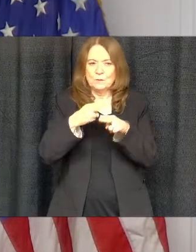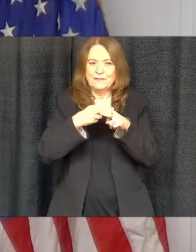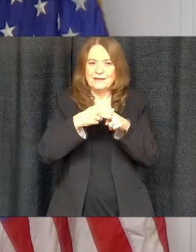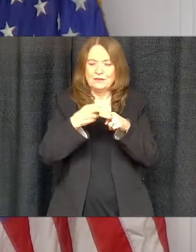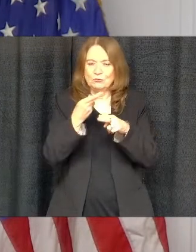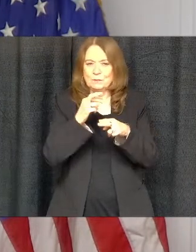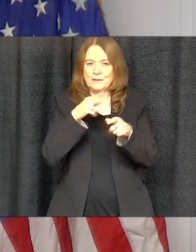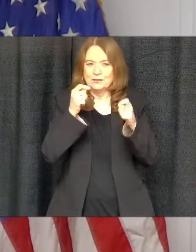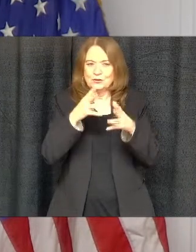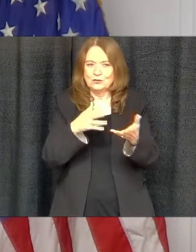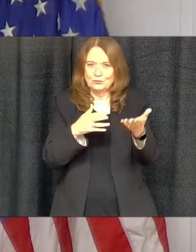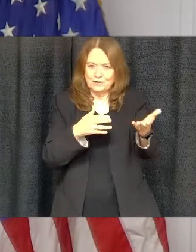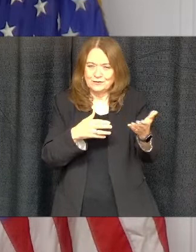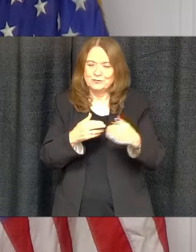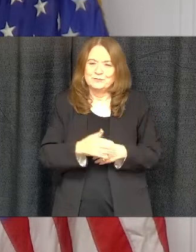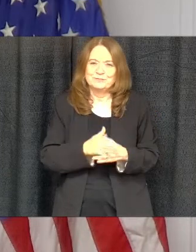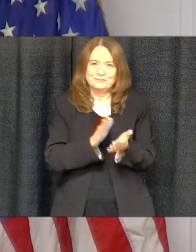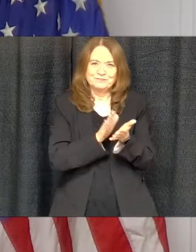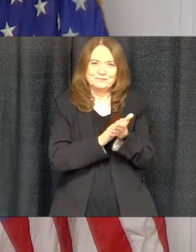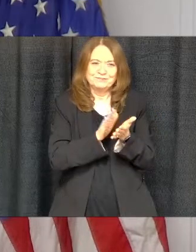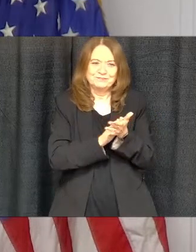director. So Tessa, welcome.